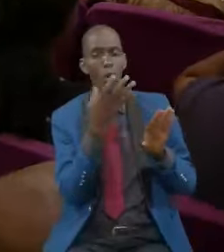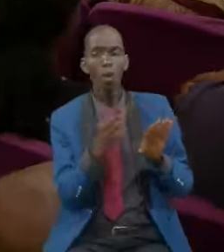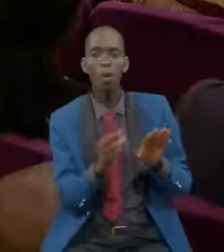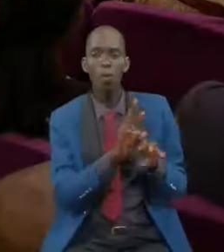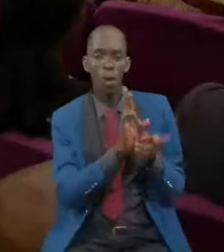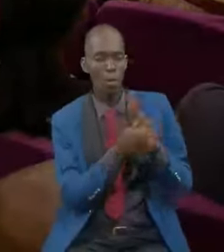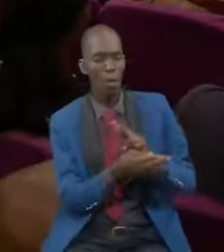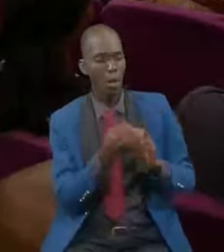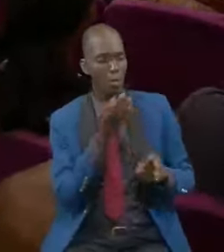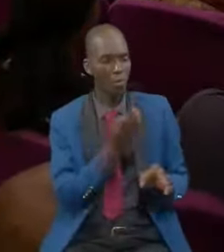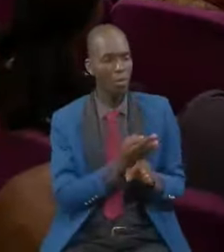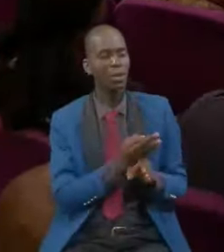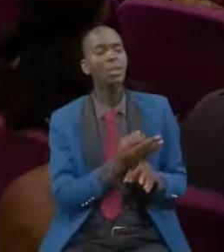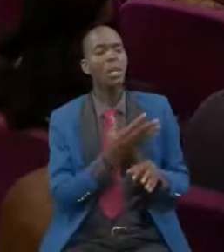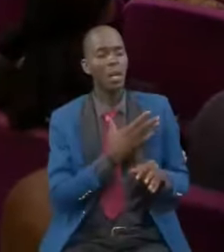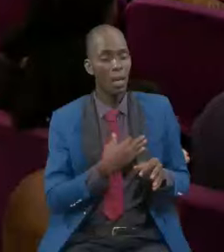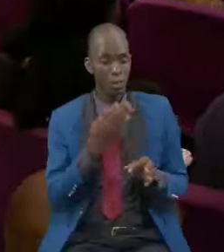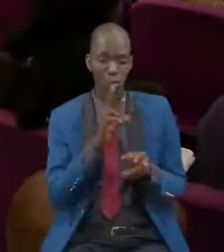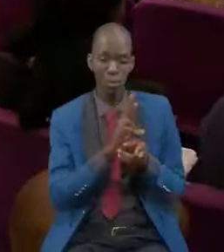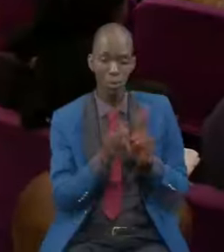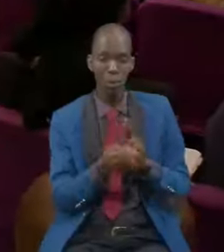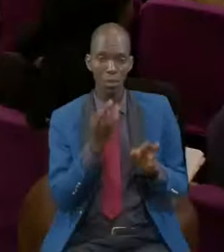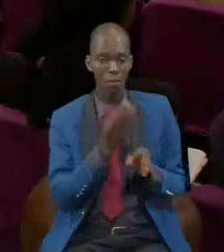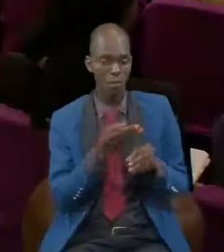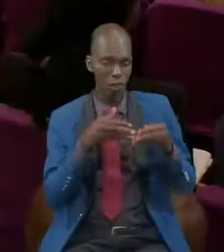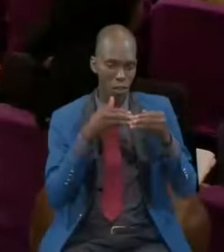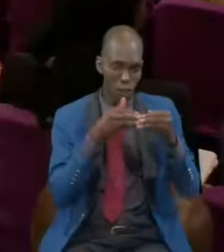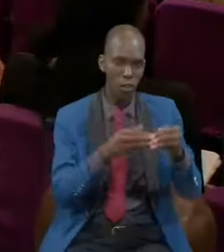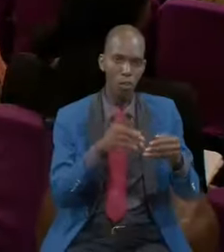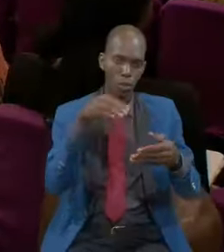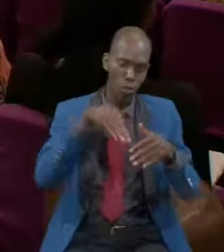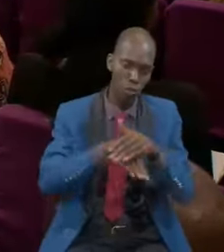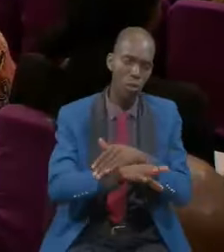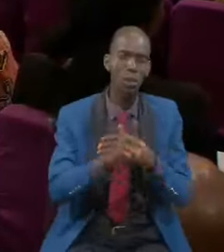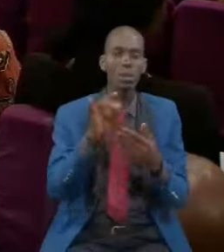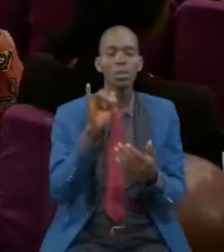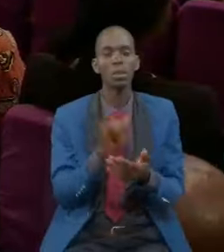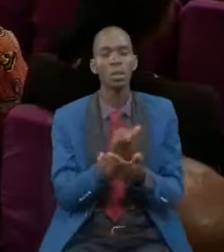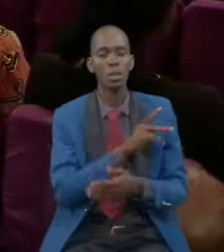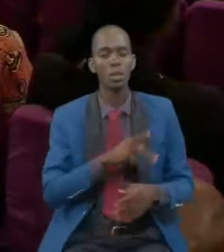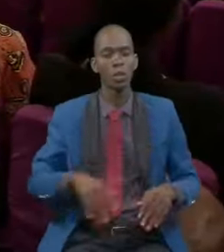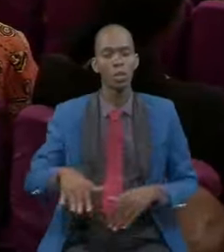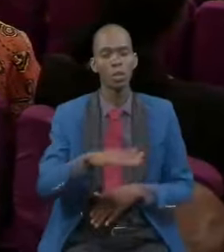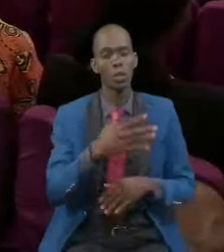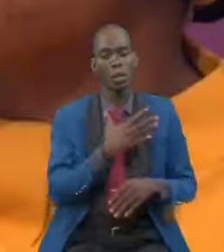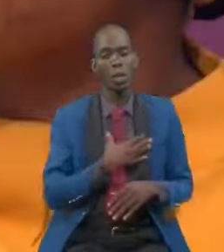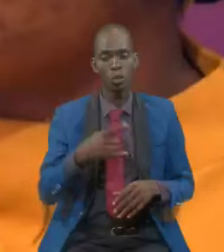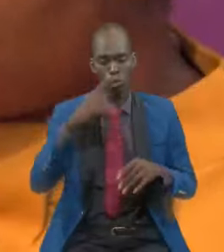Christ, that leads into the kingdom. And you took that step. And Jesus